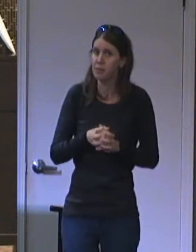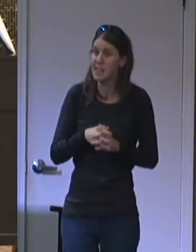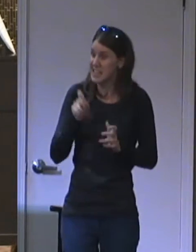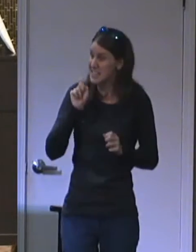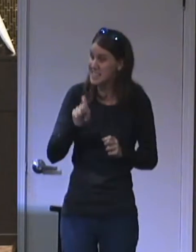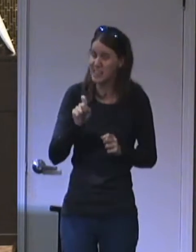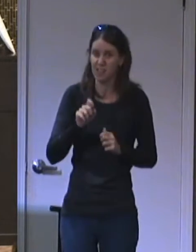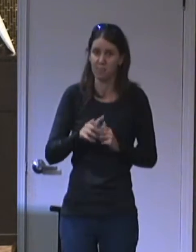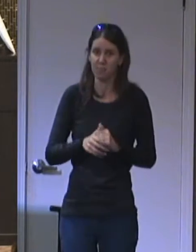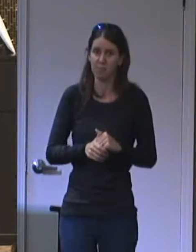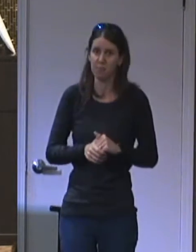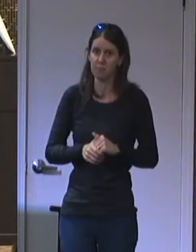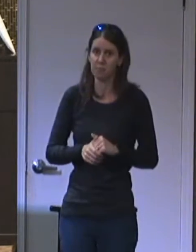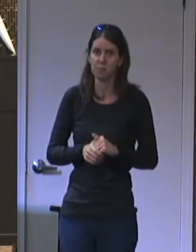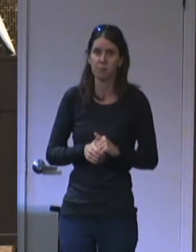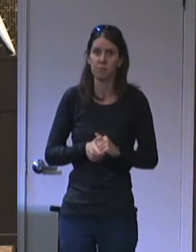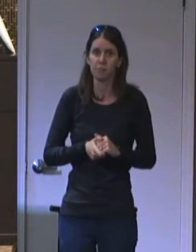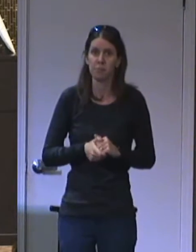We need it.